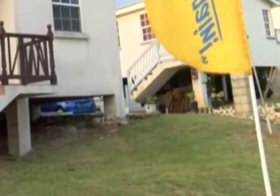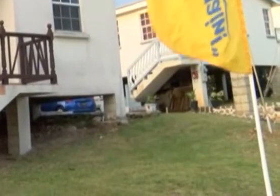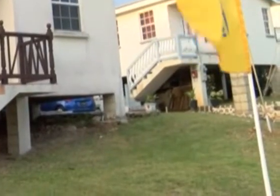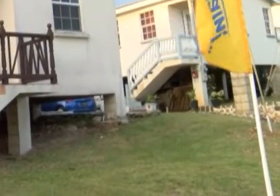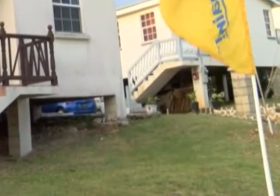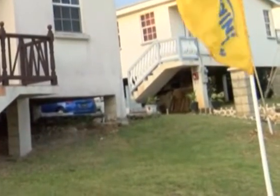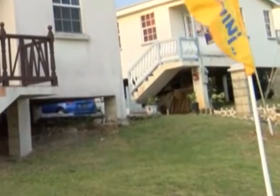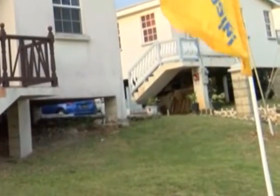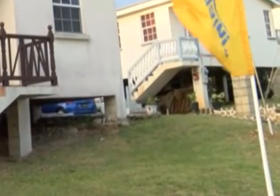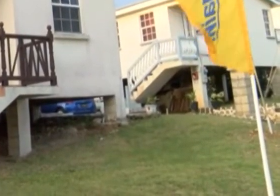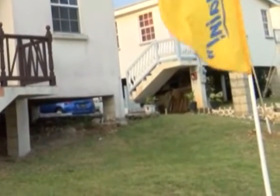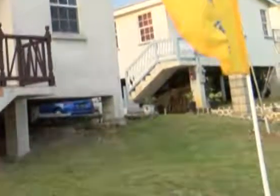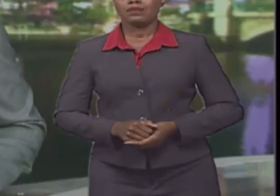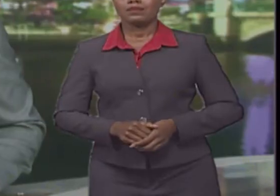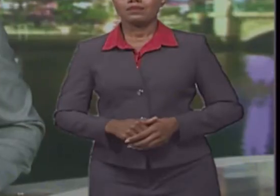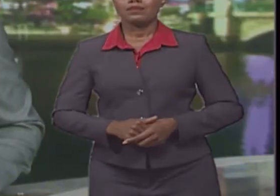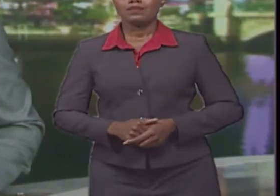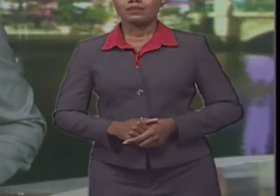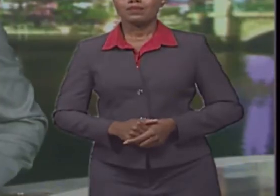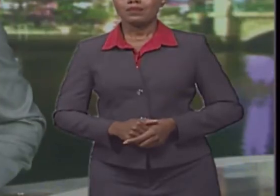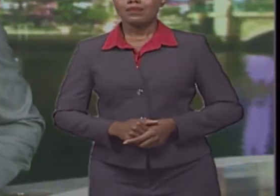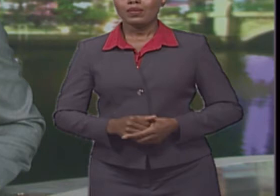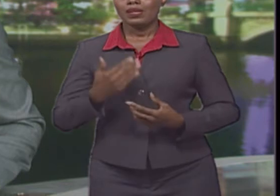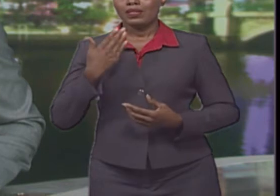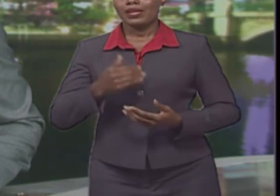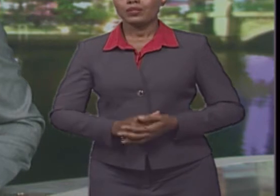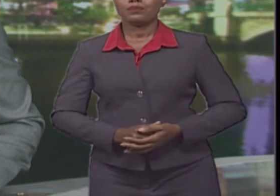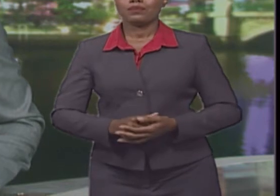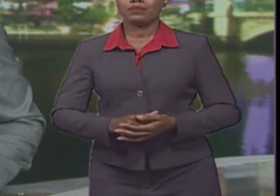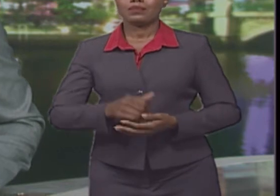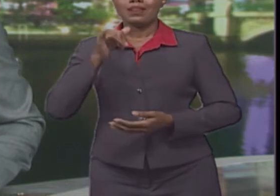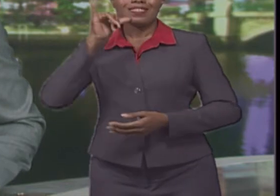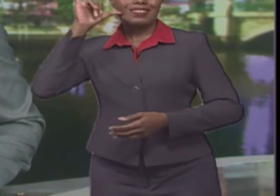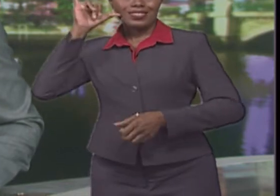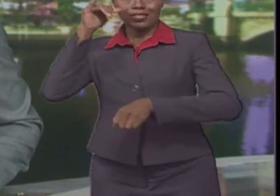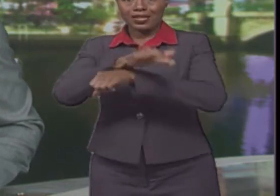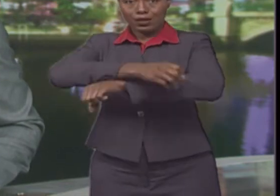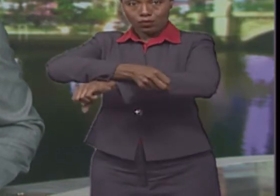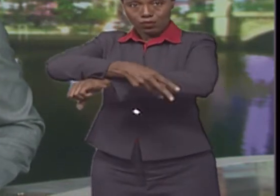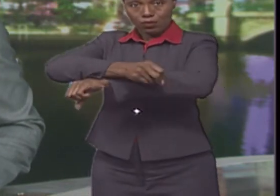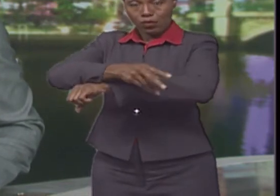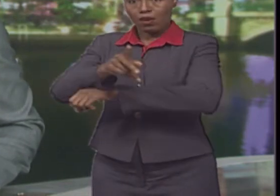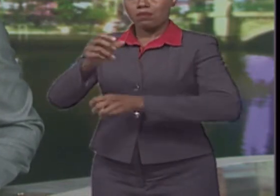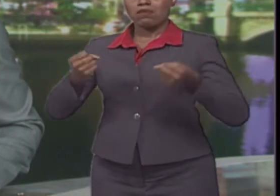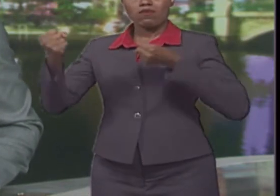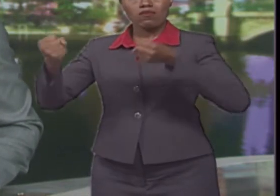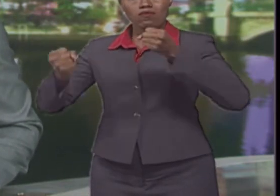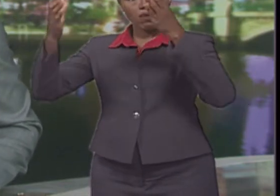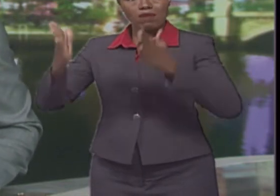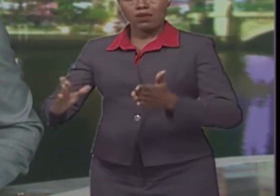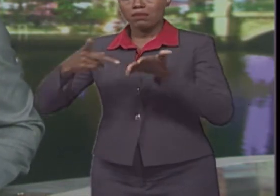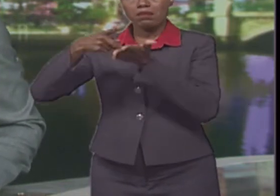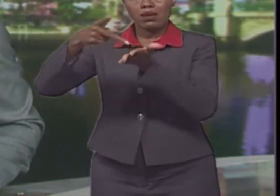Shane Jones, CBC News. Thanks, Shane. Well, from midnight last night, motorists started paying less for gasoline